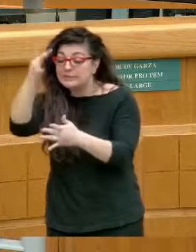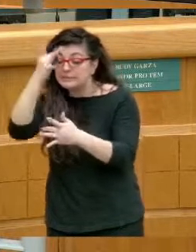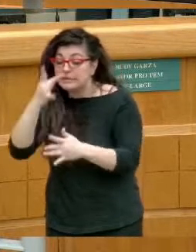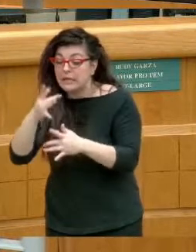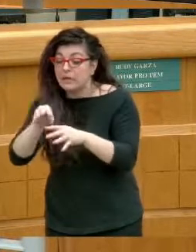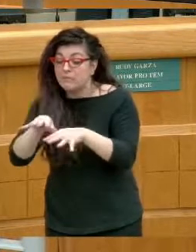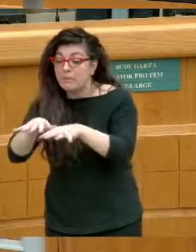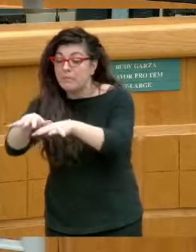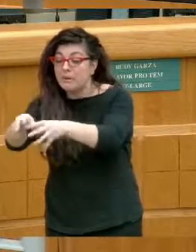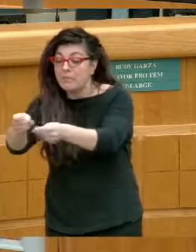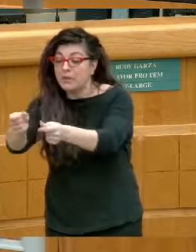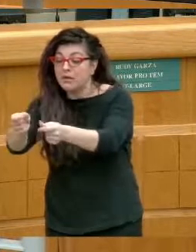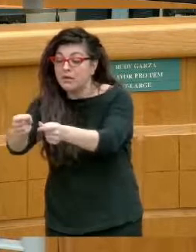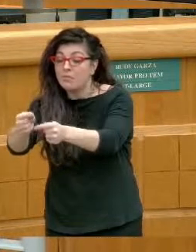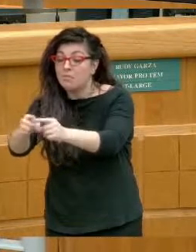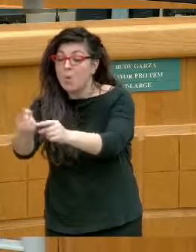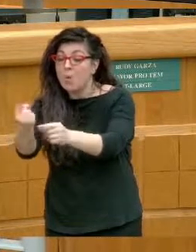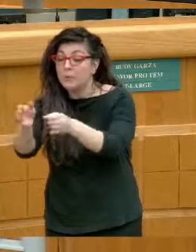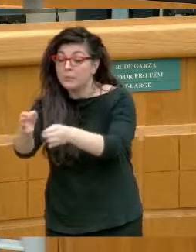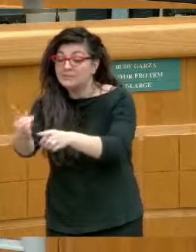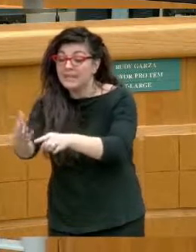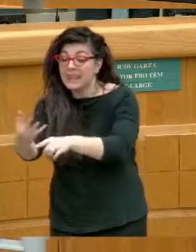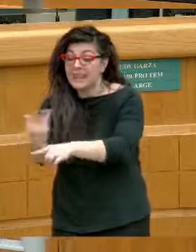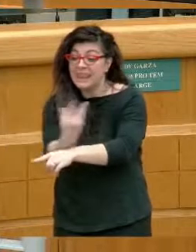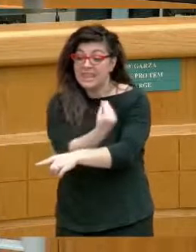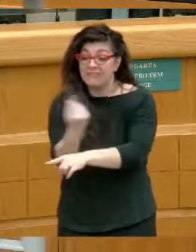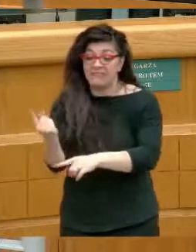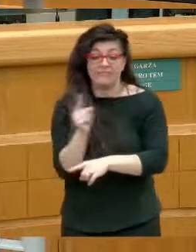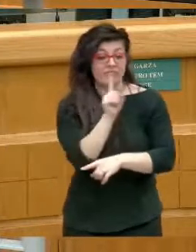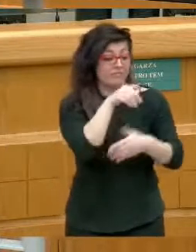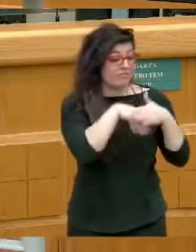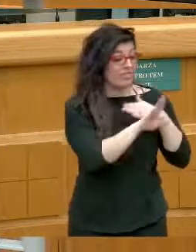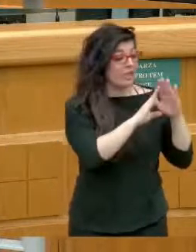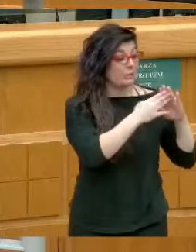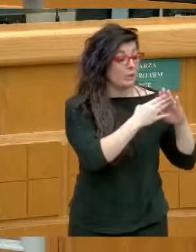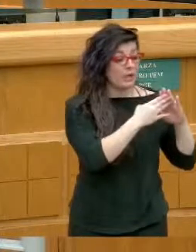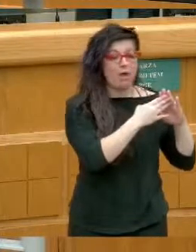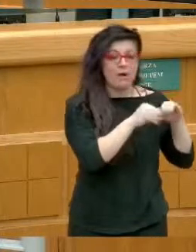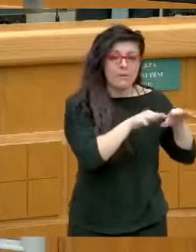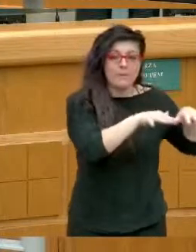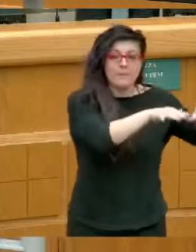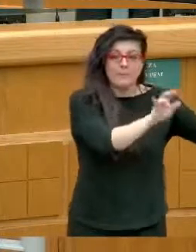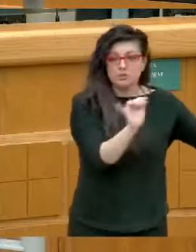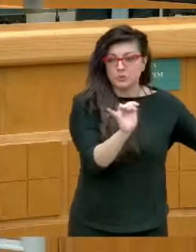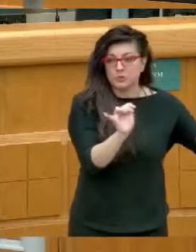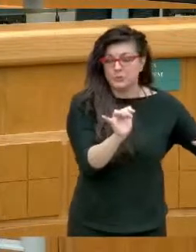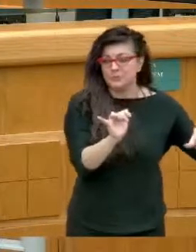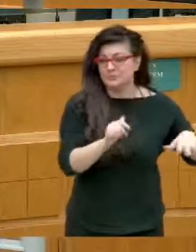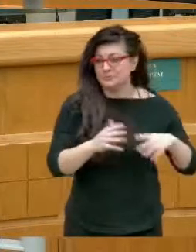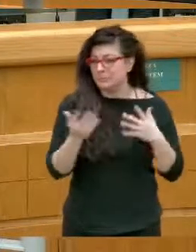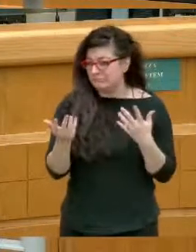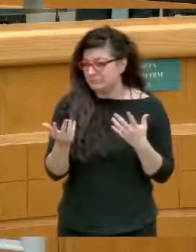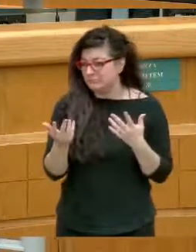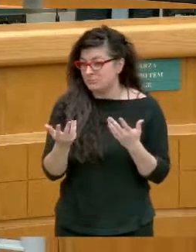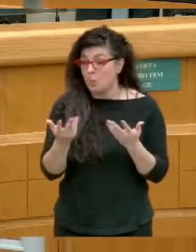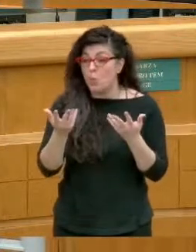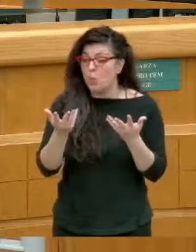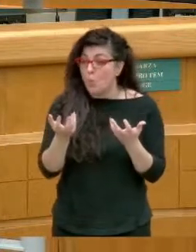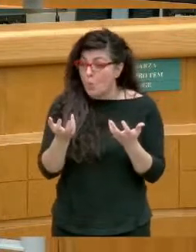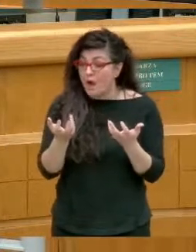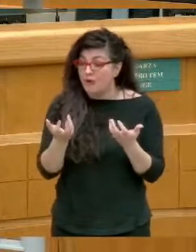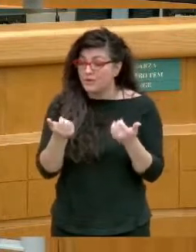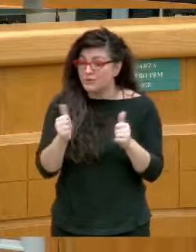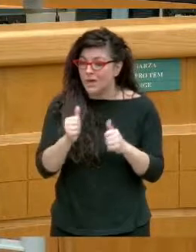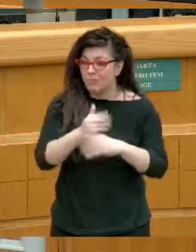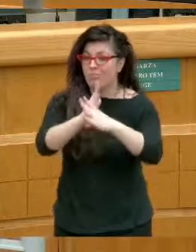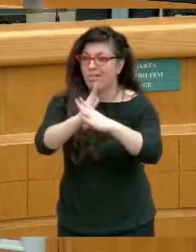have COVID-19 that can transmit it. So that's the dynamic that we've been seeing. So what you want to do is stop that from happening,